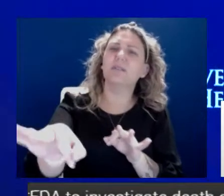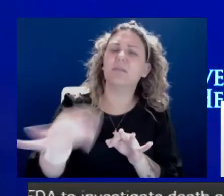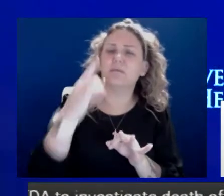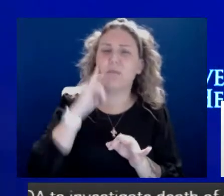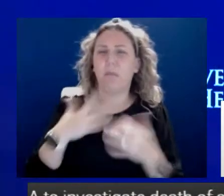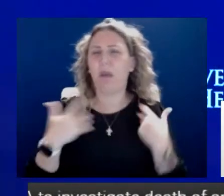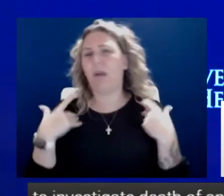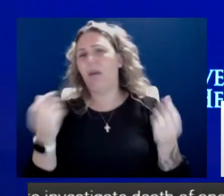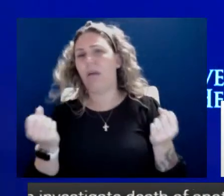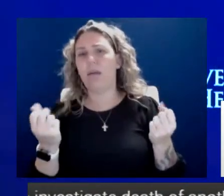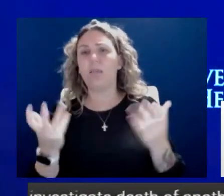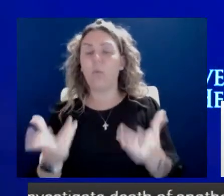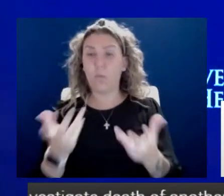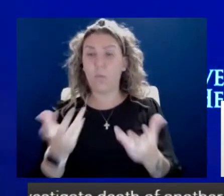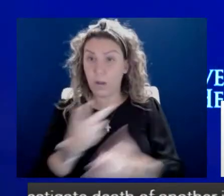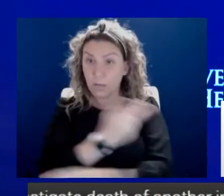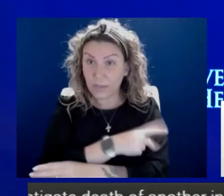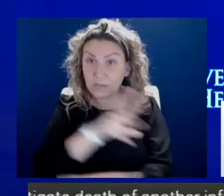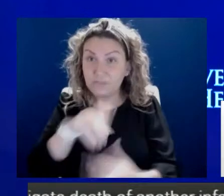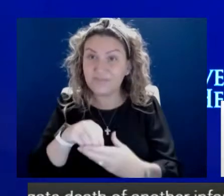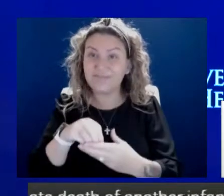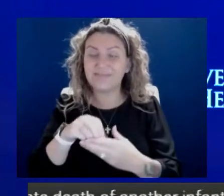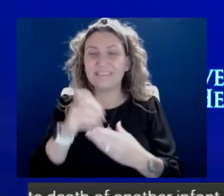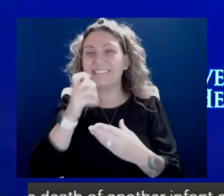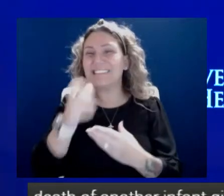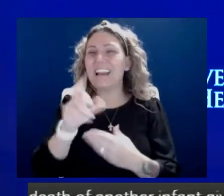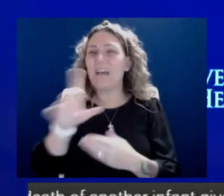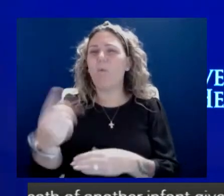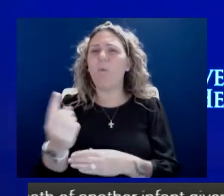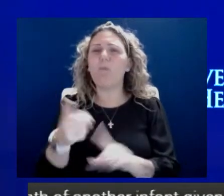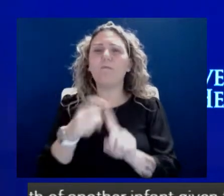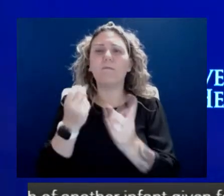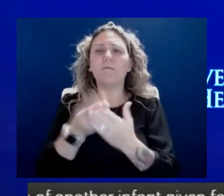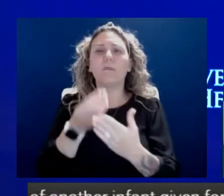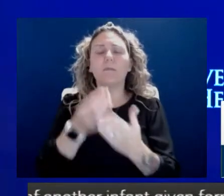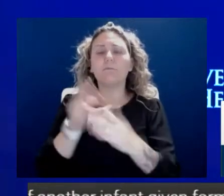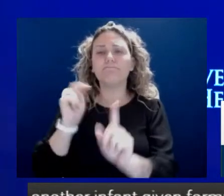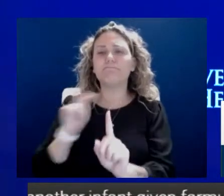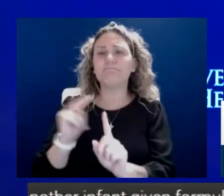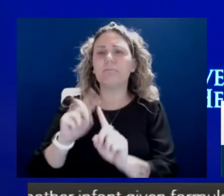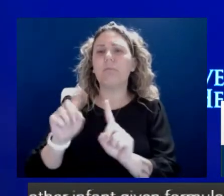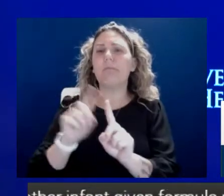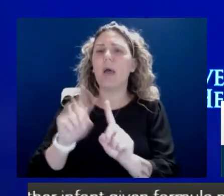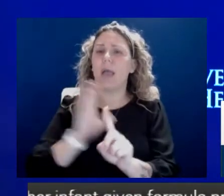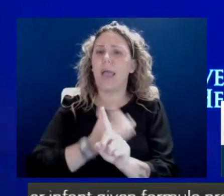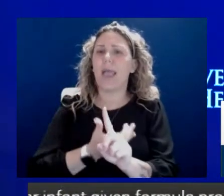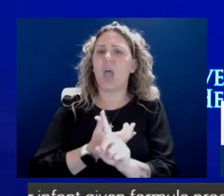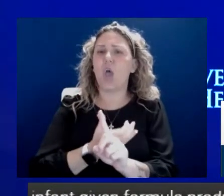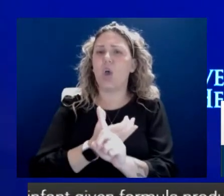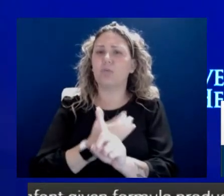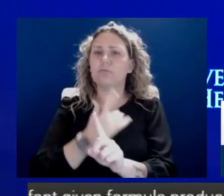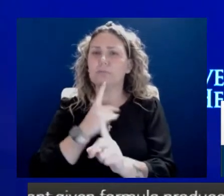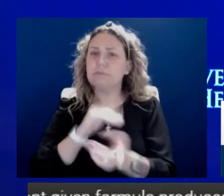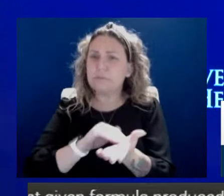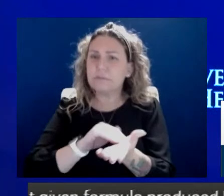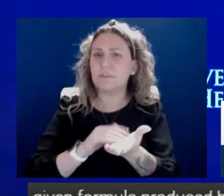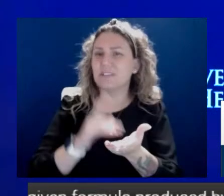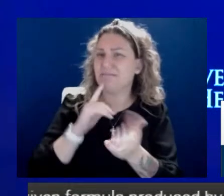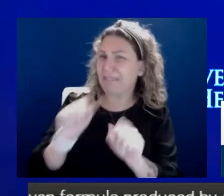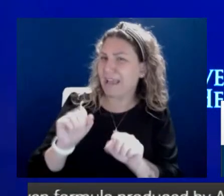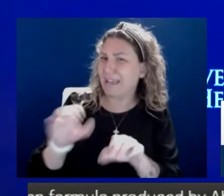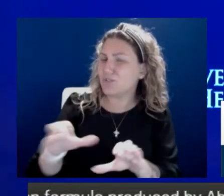to get engaged with us, not only from a financials perspective, but engage with our physicians. Mm-hmm. Ask, can I do this appointment via